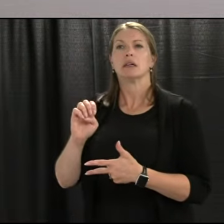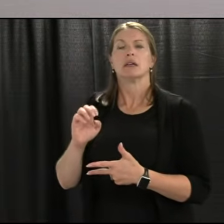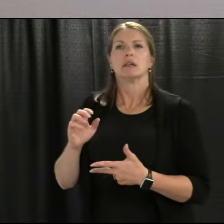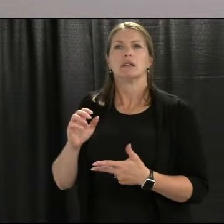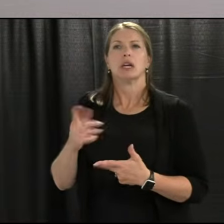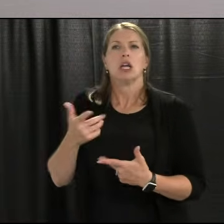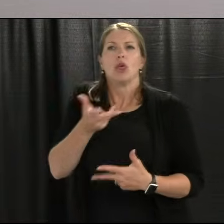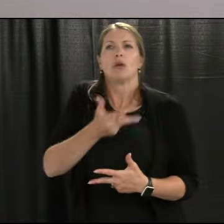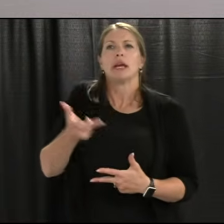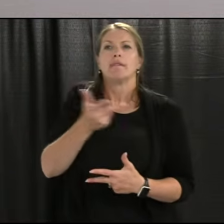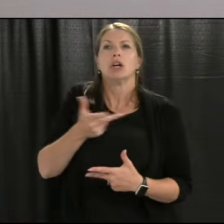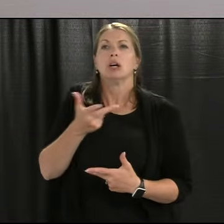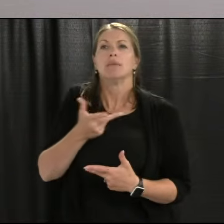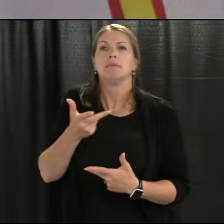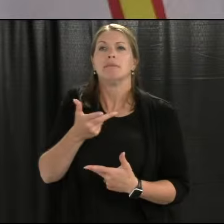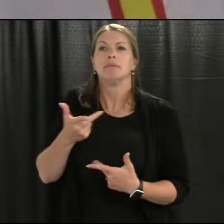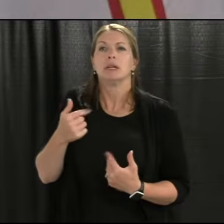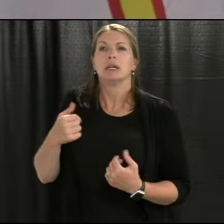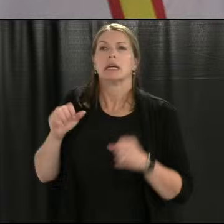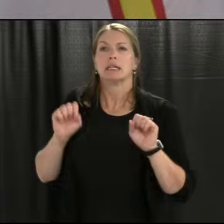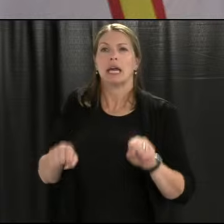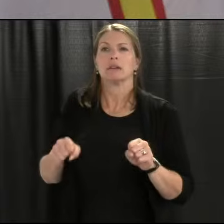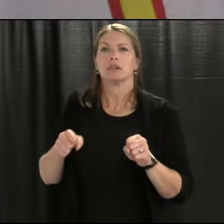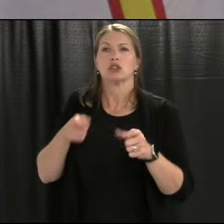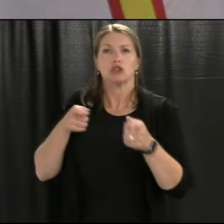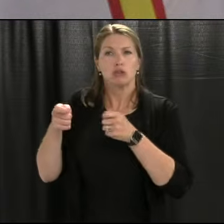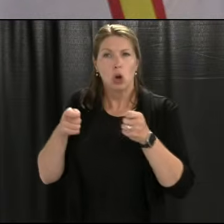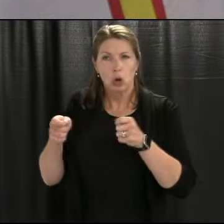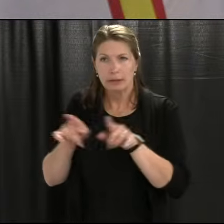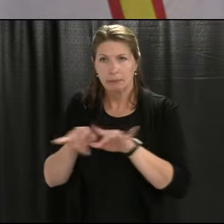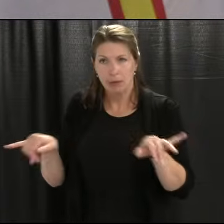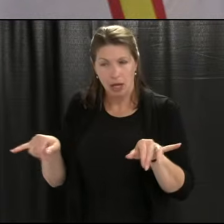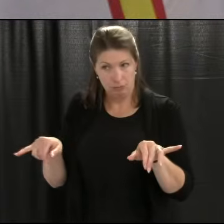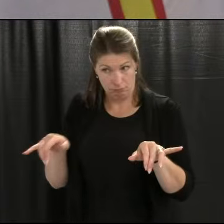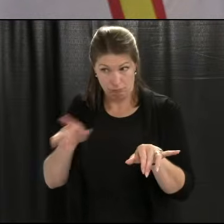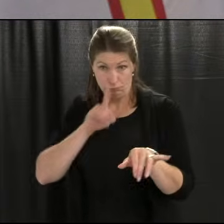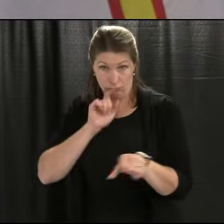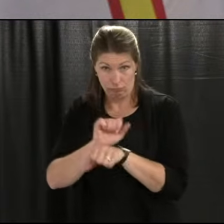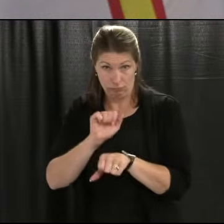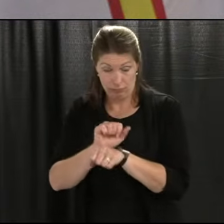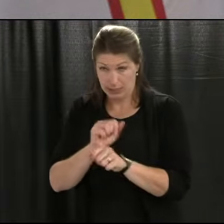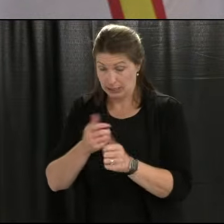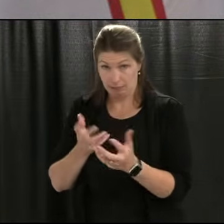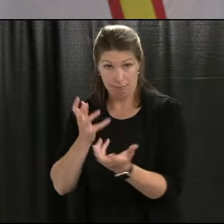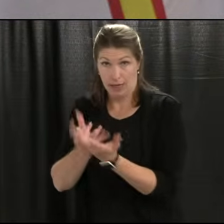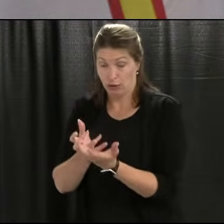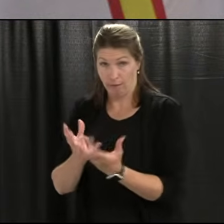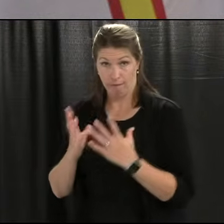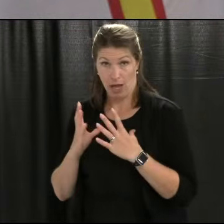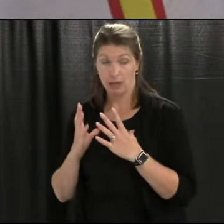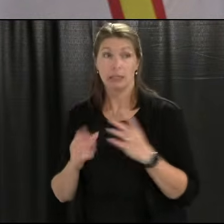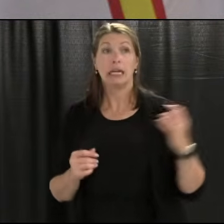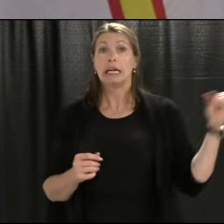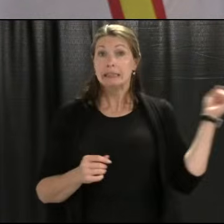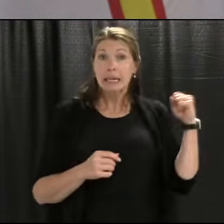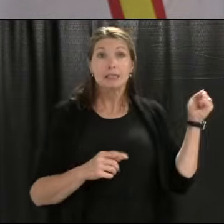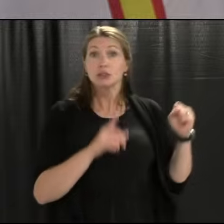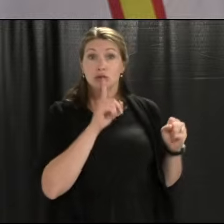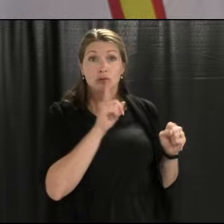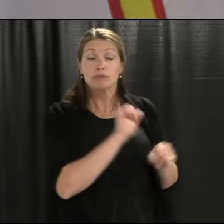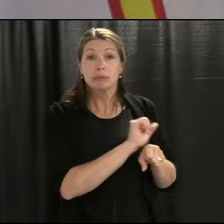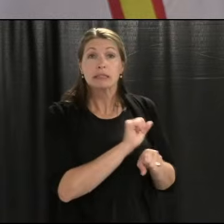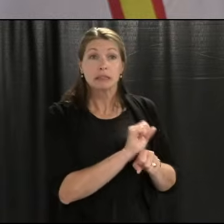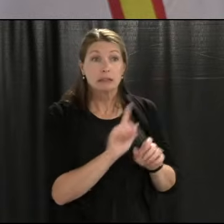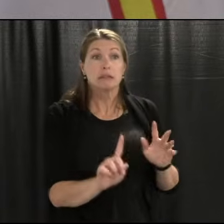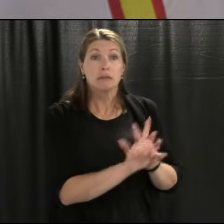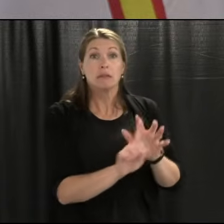No, this is part of the issue. I mean, the more fires that crop up, there's no, the assets that we have right now are working to contain the fires, but suppress the